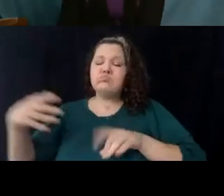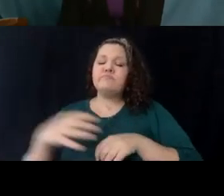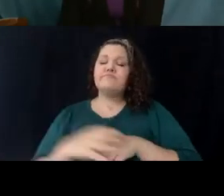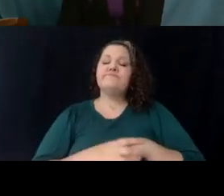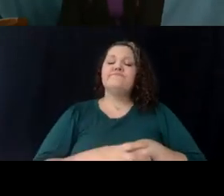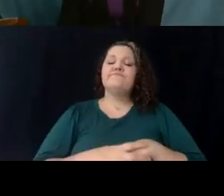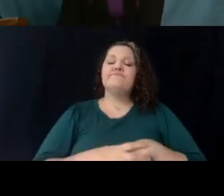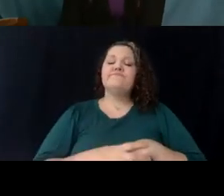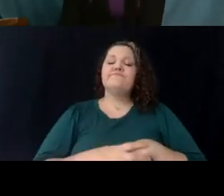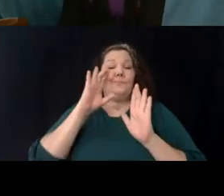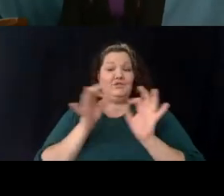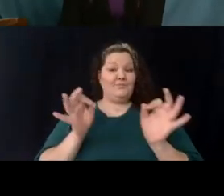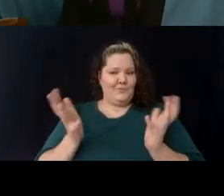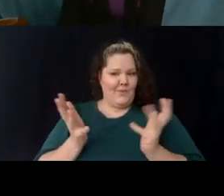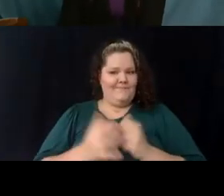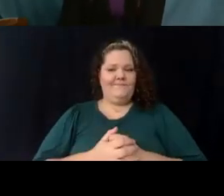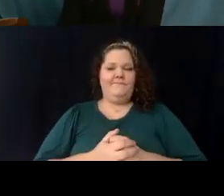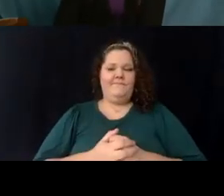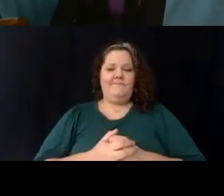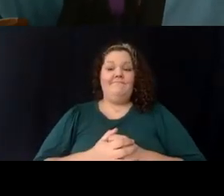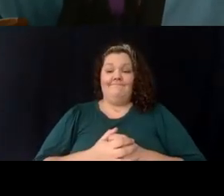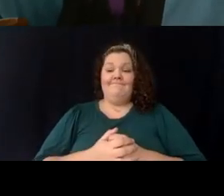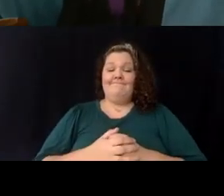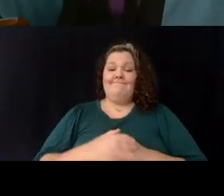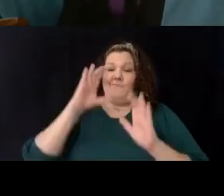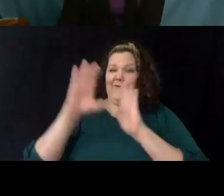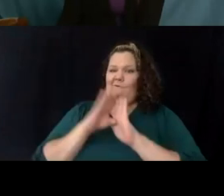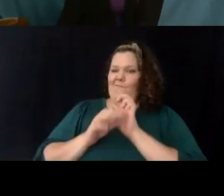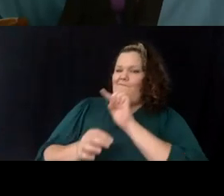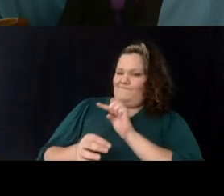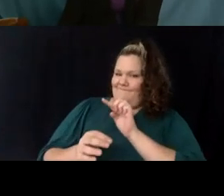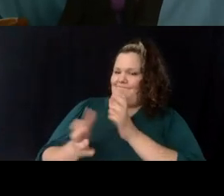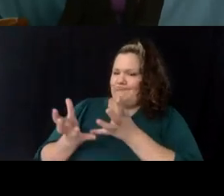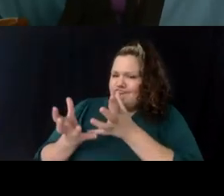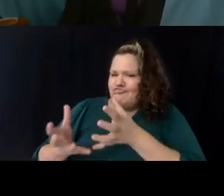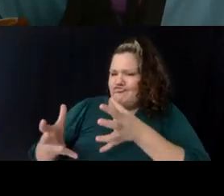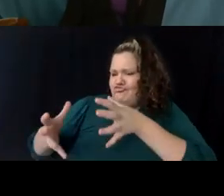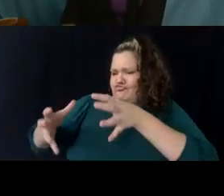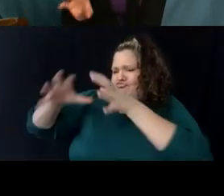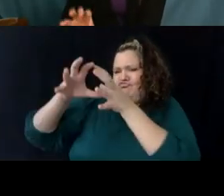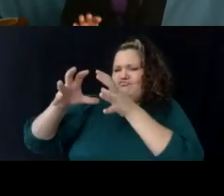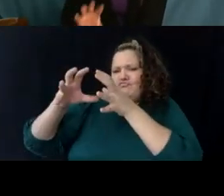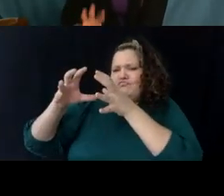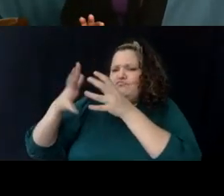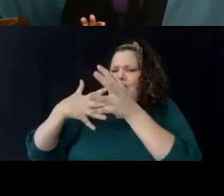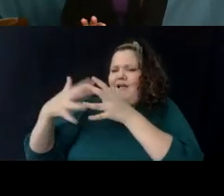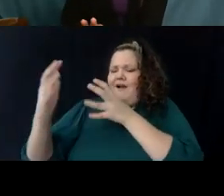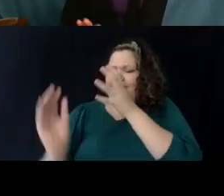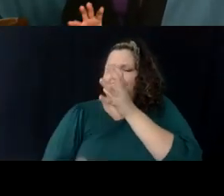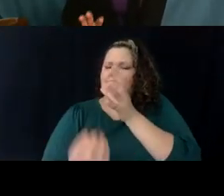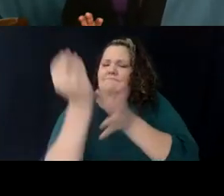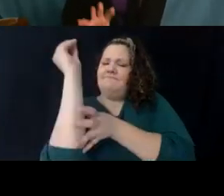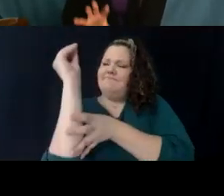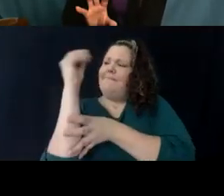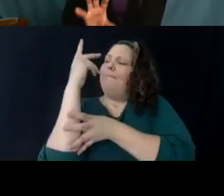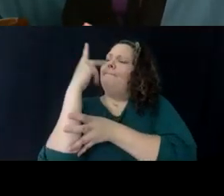And really, this description can be as detailed as you would want it to be. So this description is very similar, but as you can see, it's part of the text at